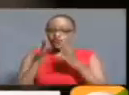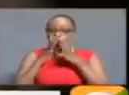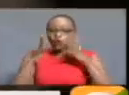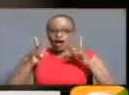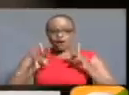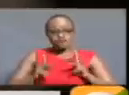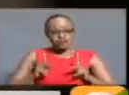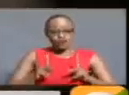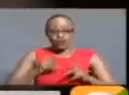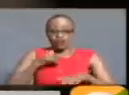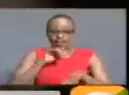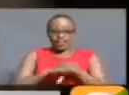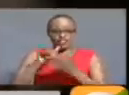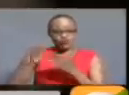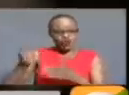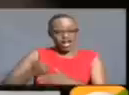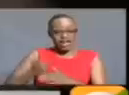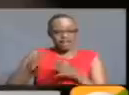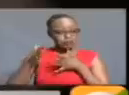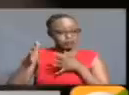more chicks and